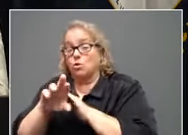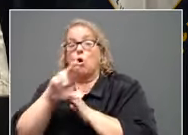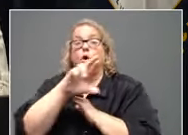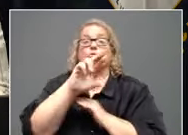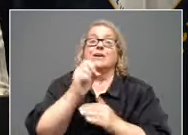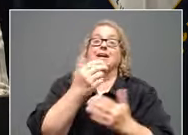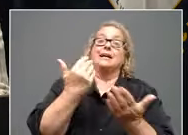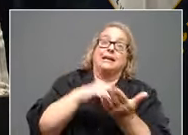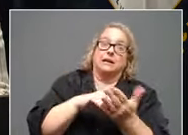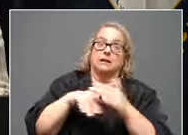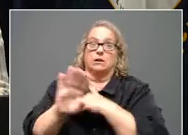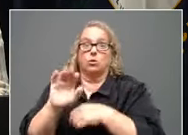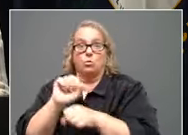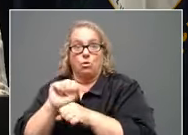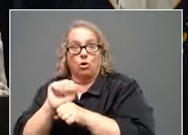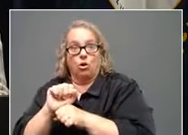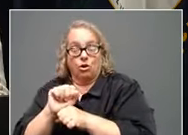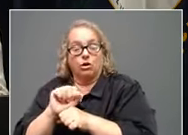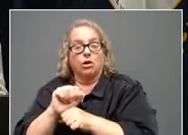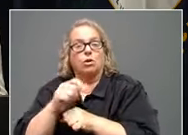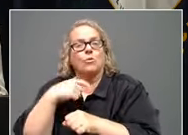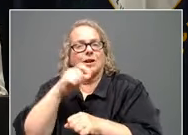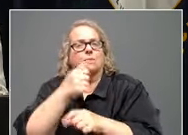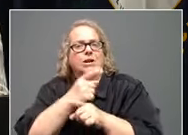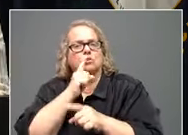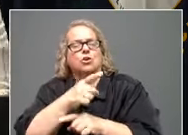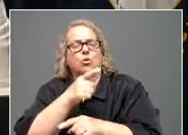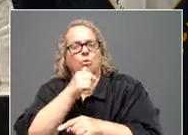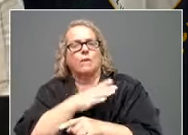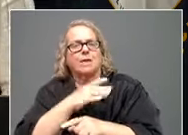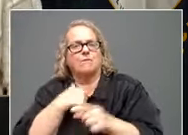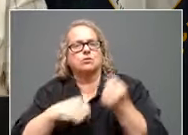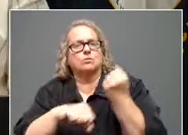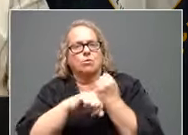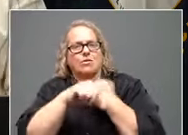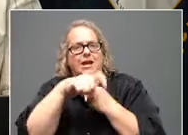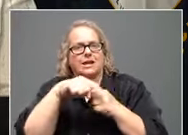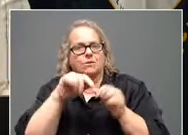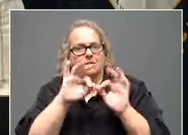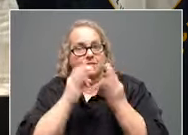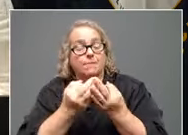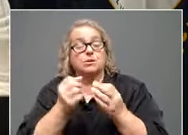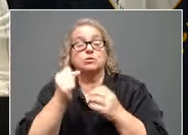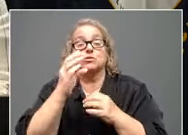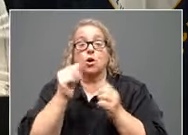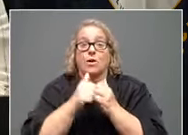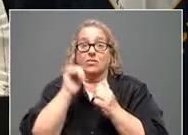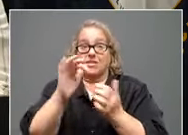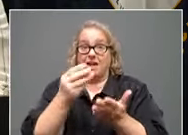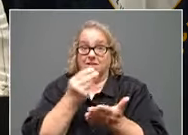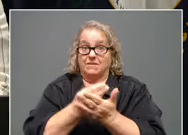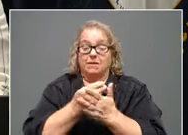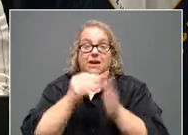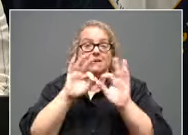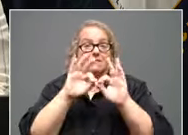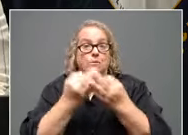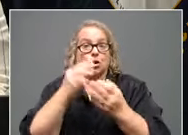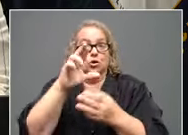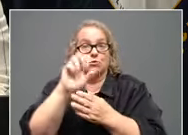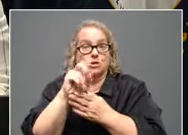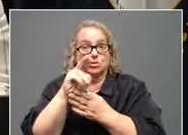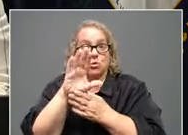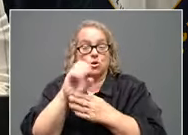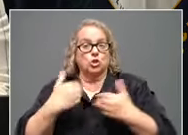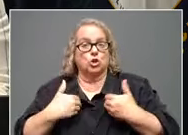we want to make sure that they have the support they need for their families as well. So with this funding, our Family Resource Youth Service Centers will coordinate